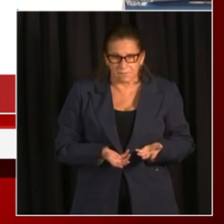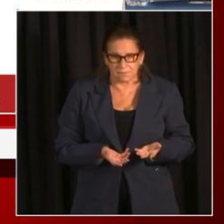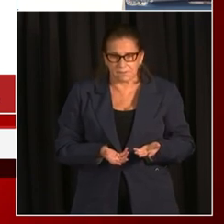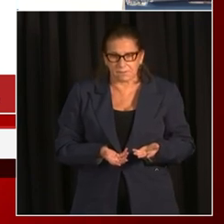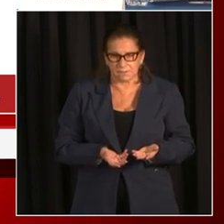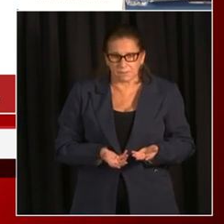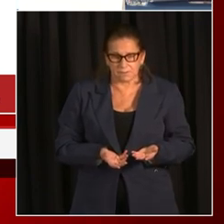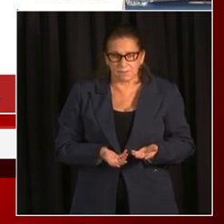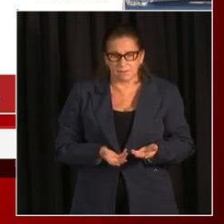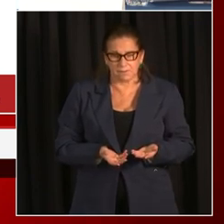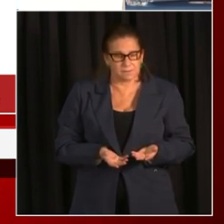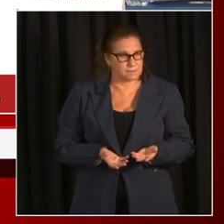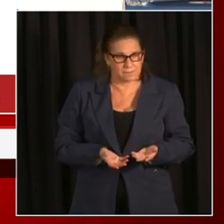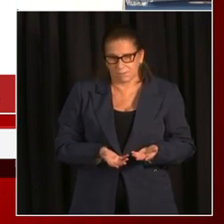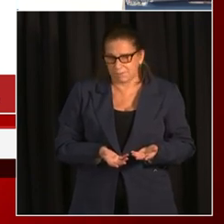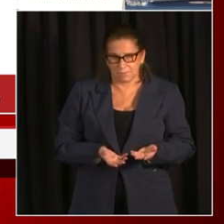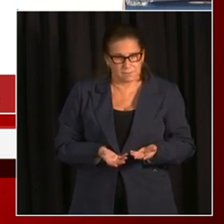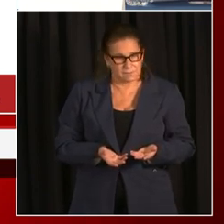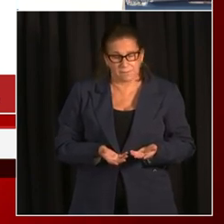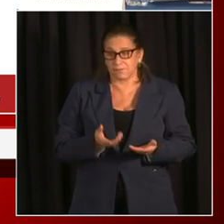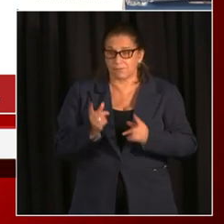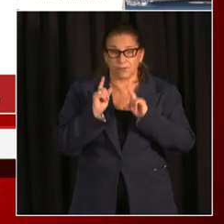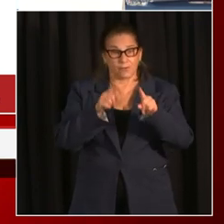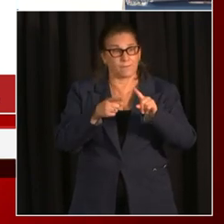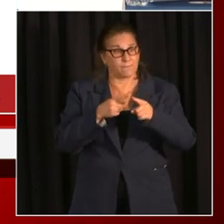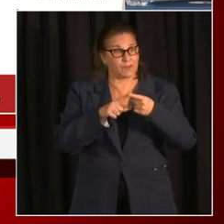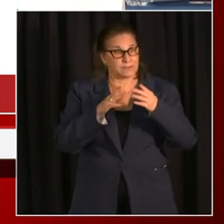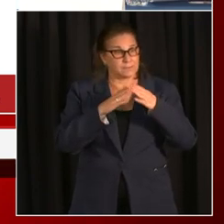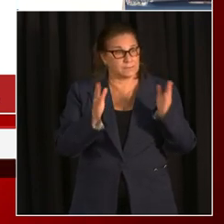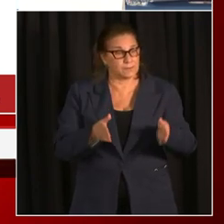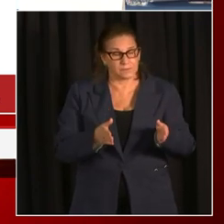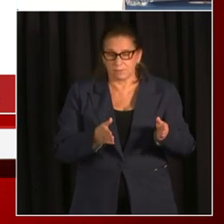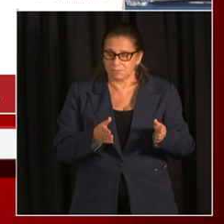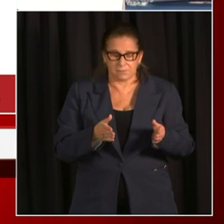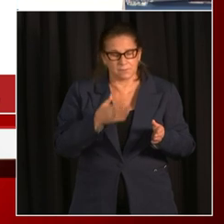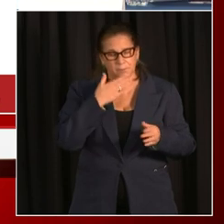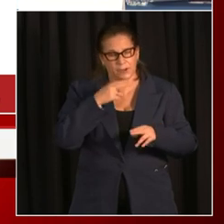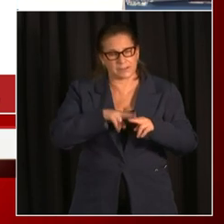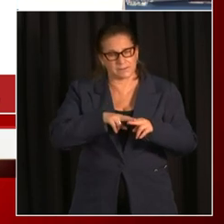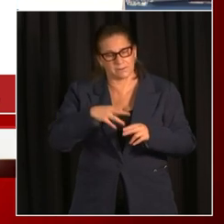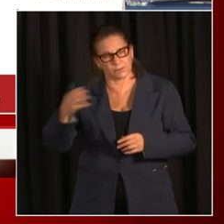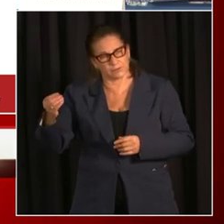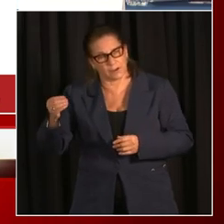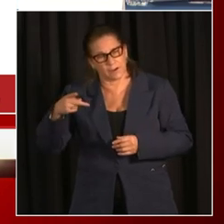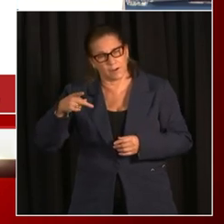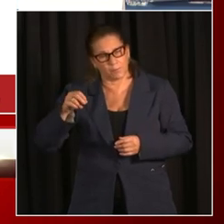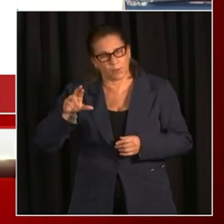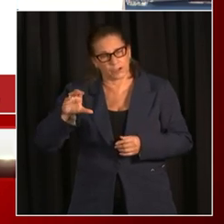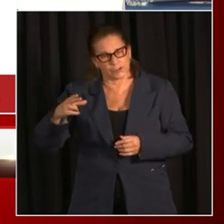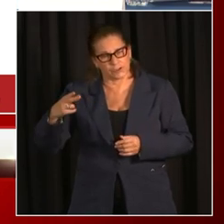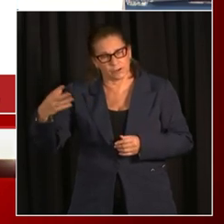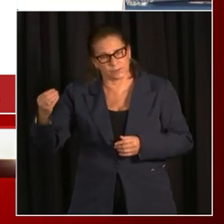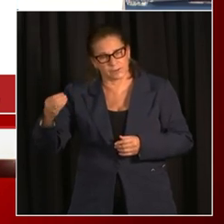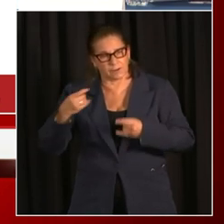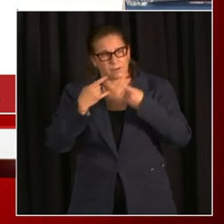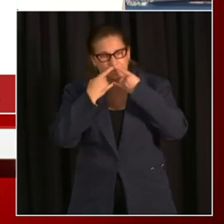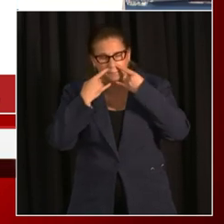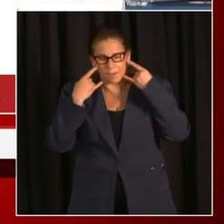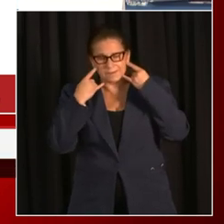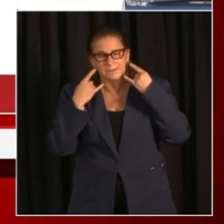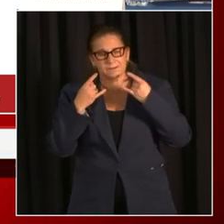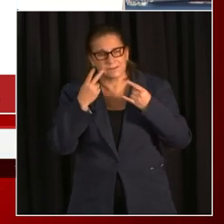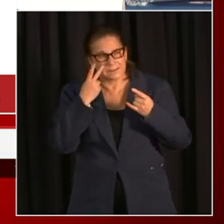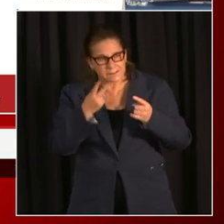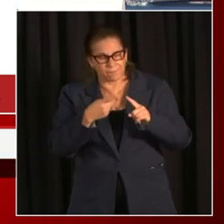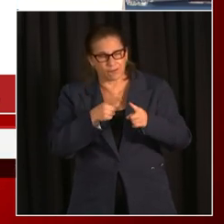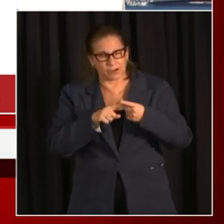and sit on their porch and wear a face mask, or to be welcomed into someone's home who is not a member of your immediate household, that you would have gone